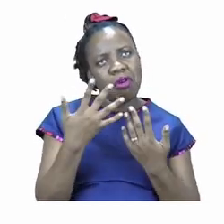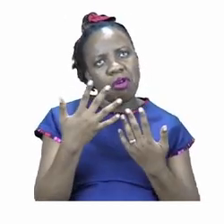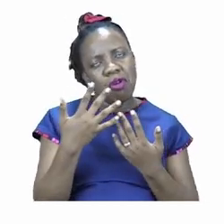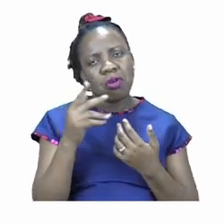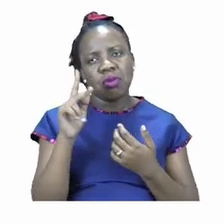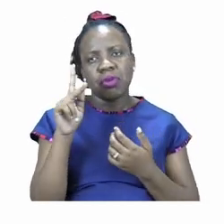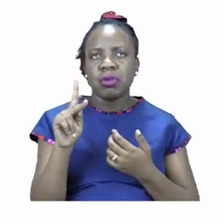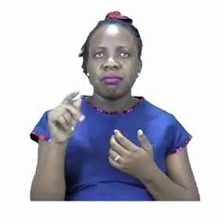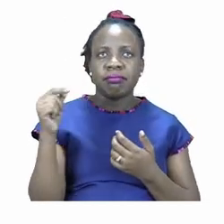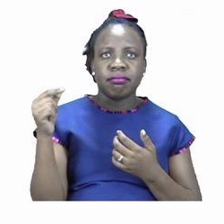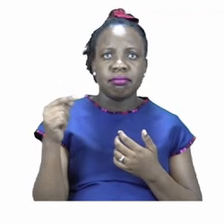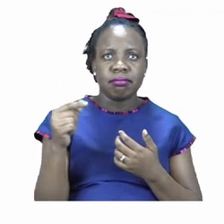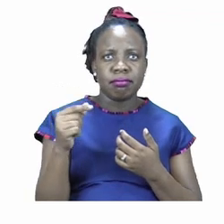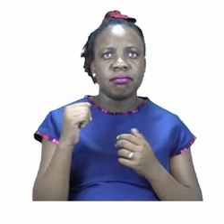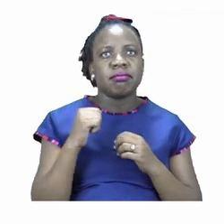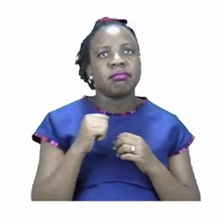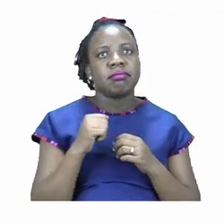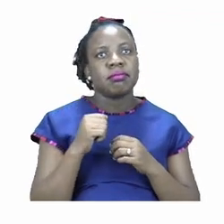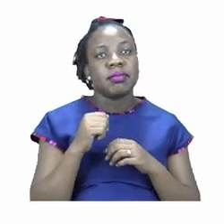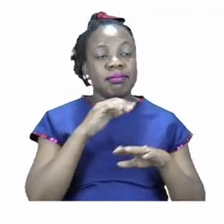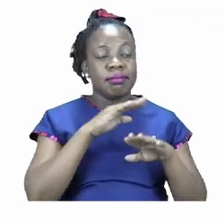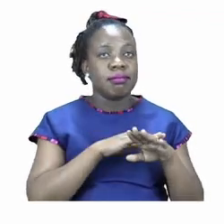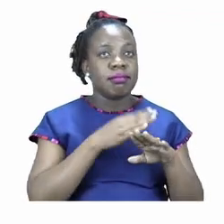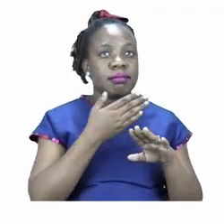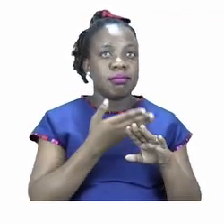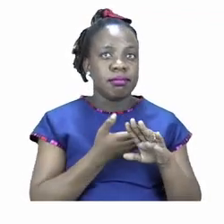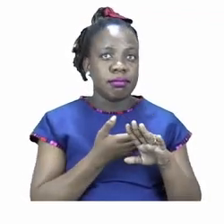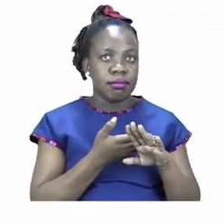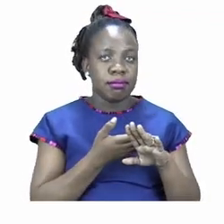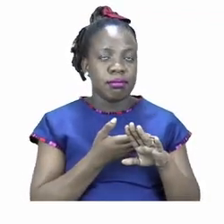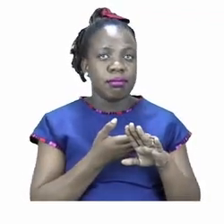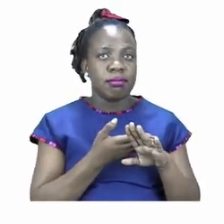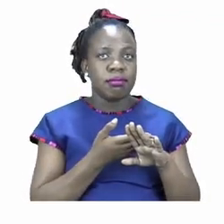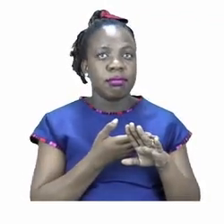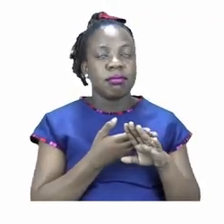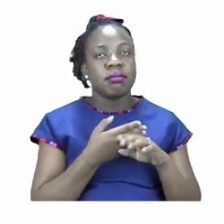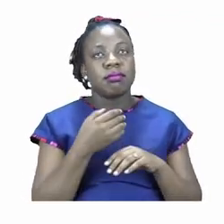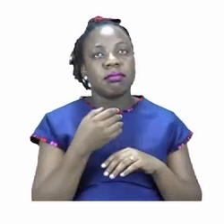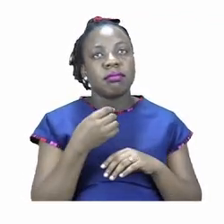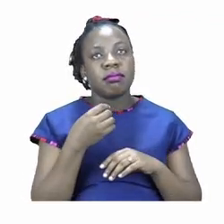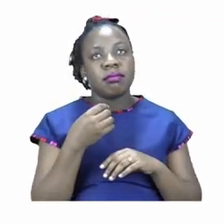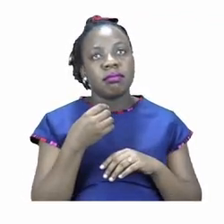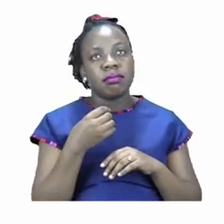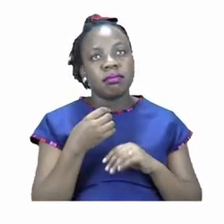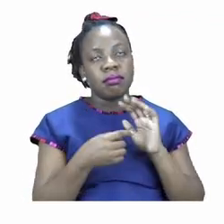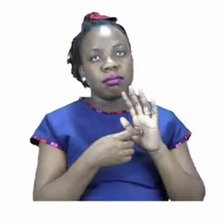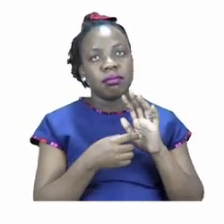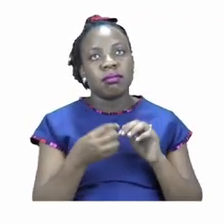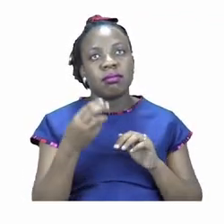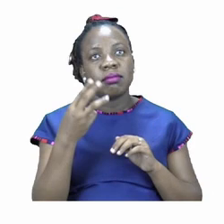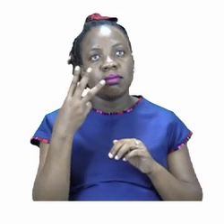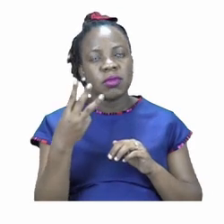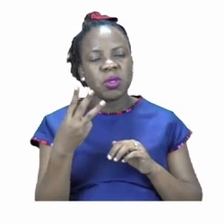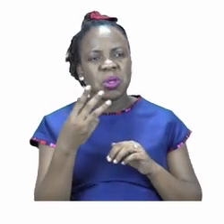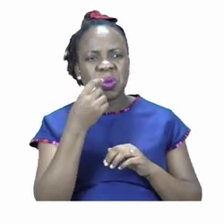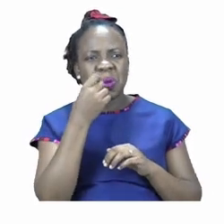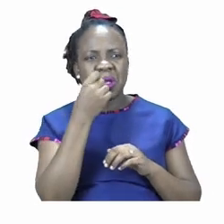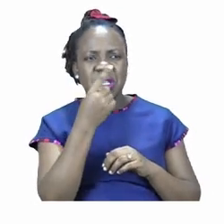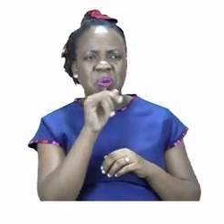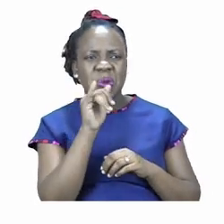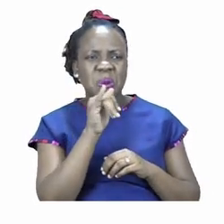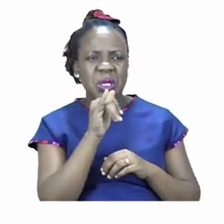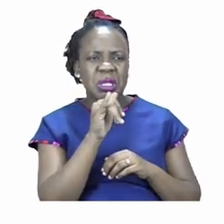with you so that you understand the difference on how to actually say this is grams and this is